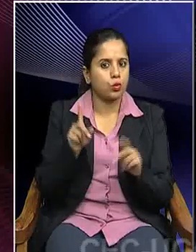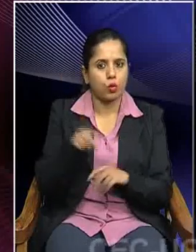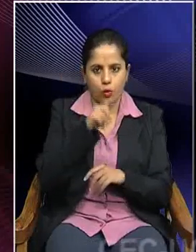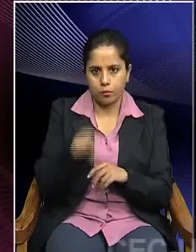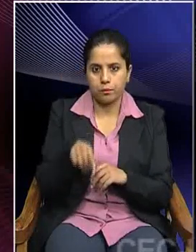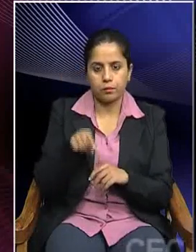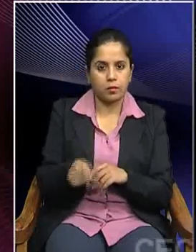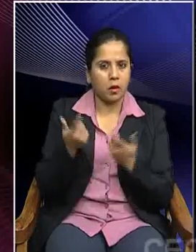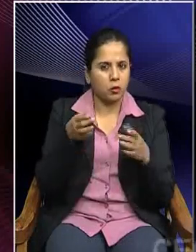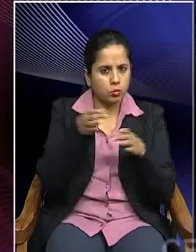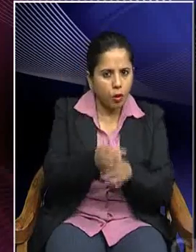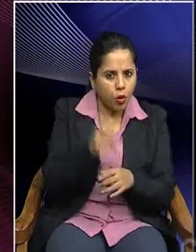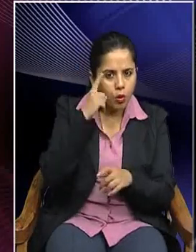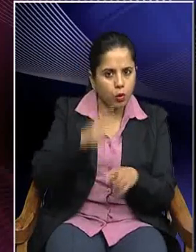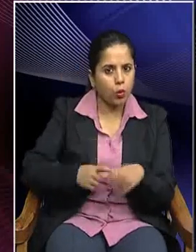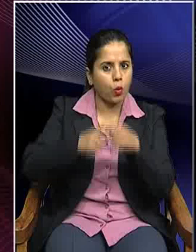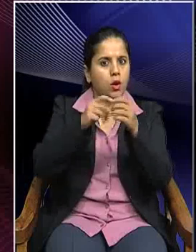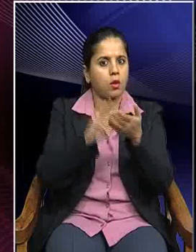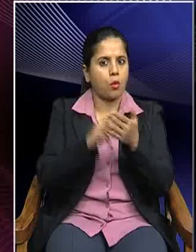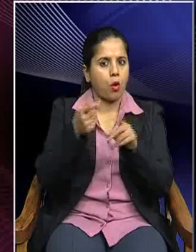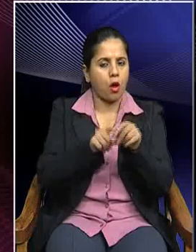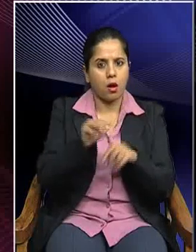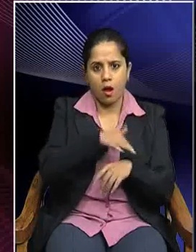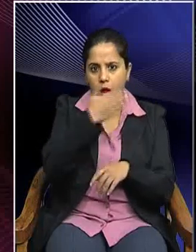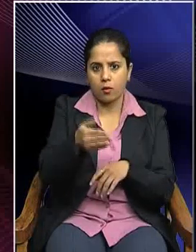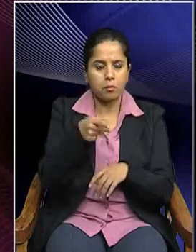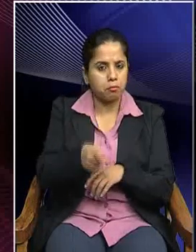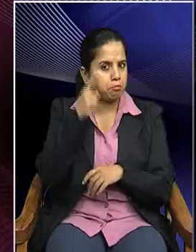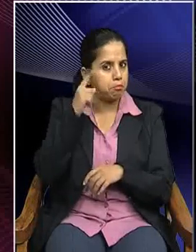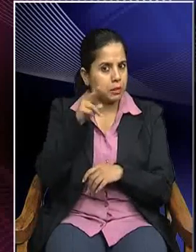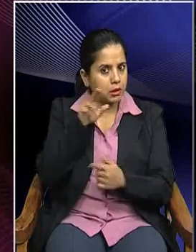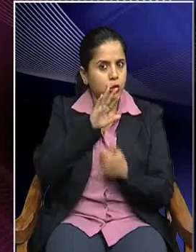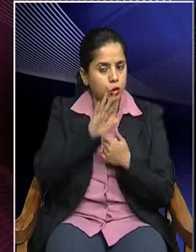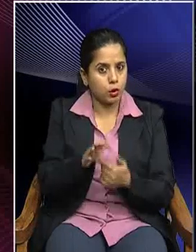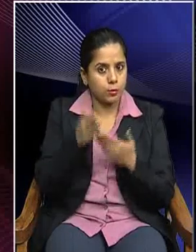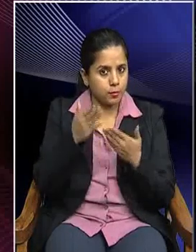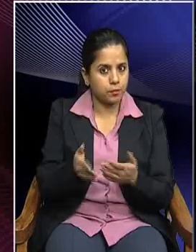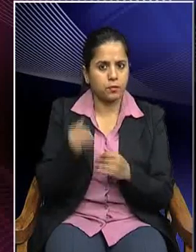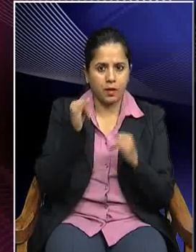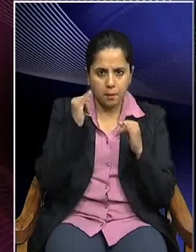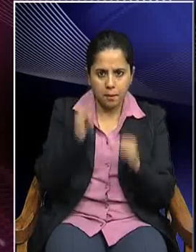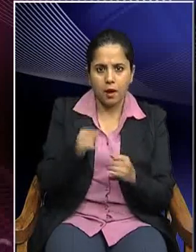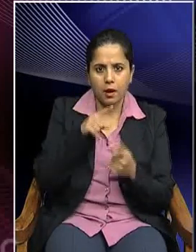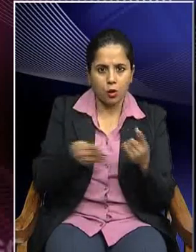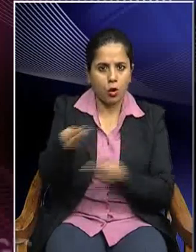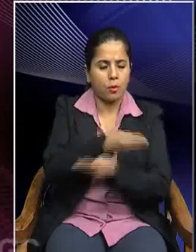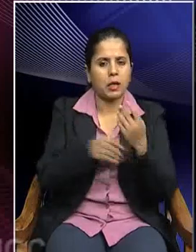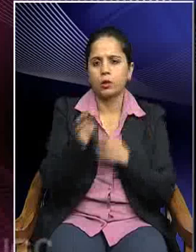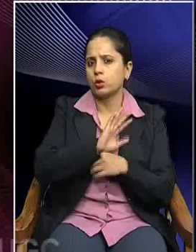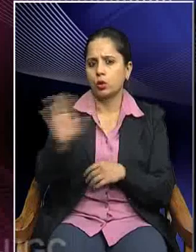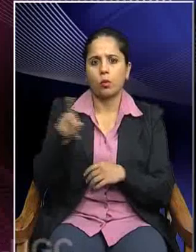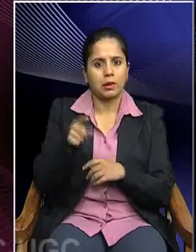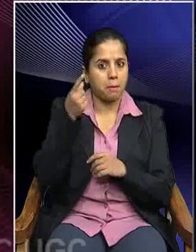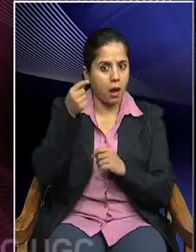smaller polities in the post-Mauryan period does not translate into bad economy or